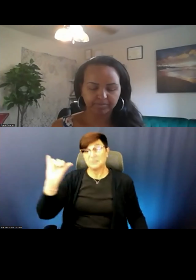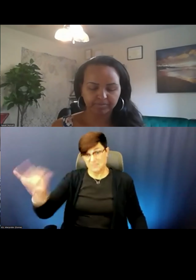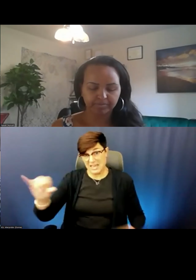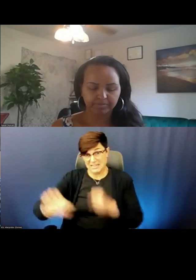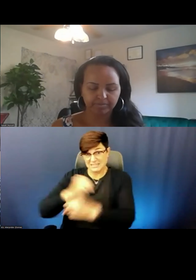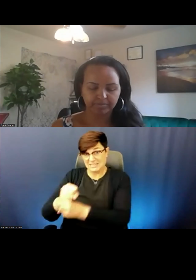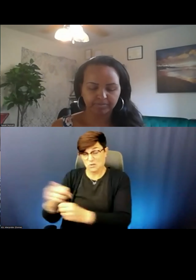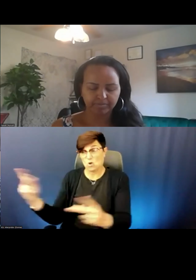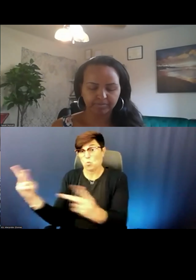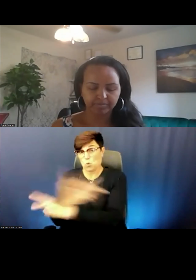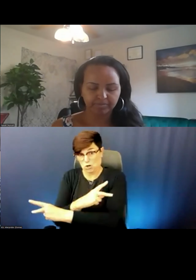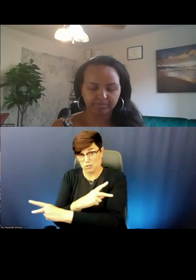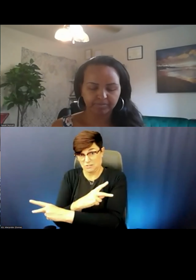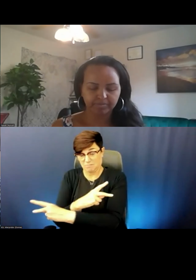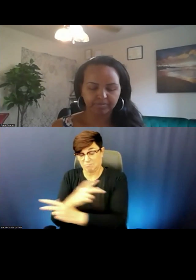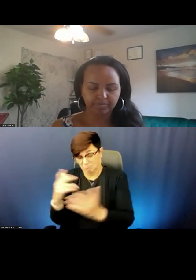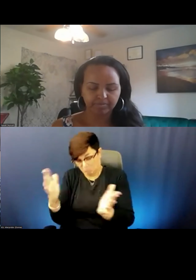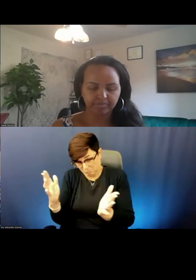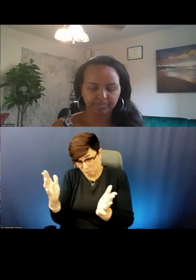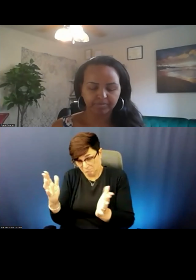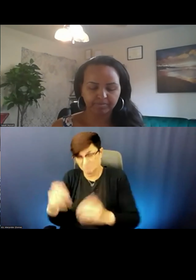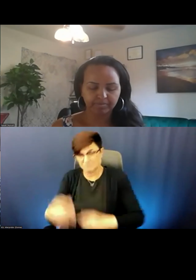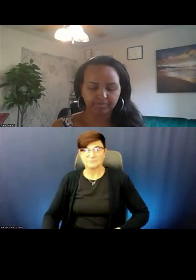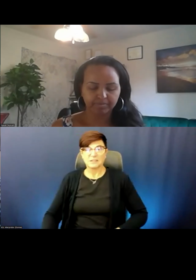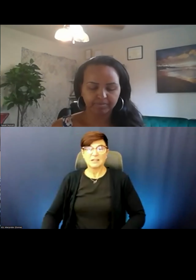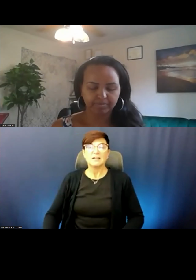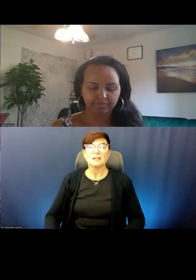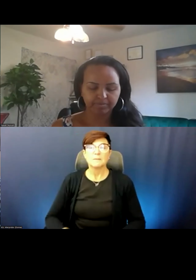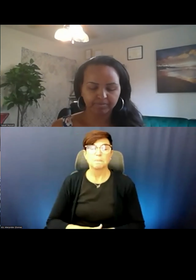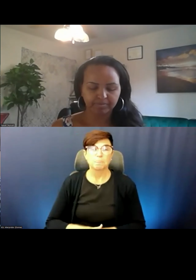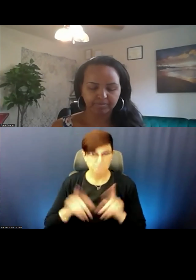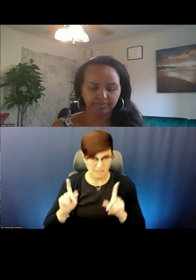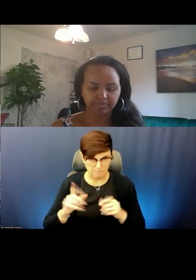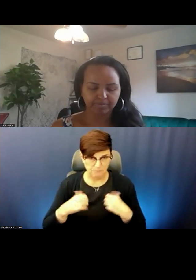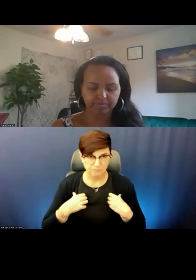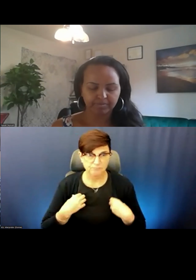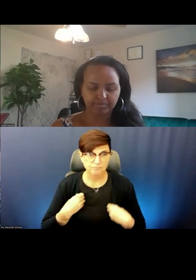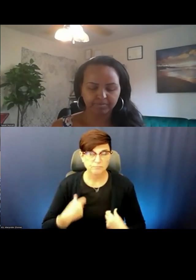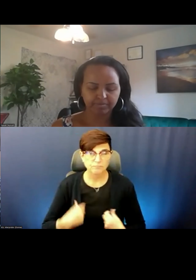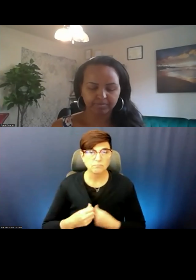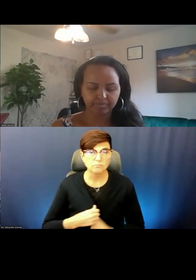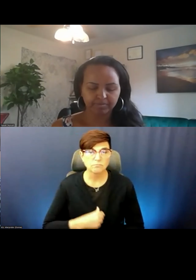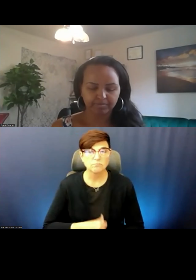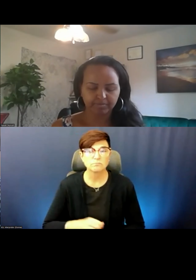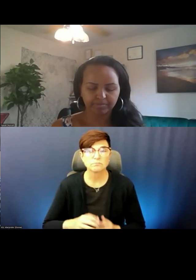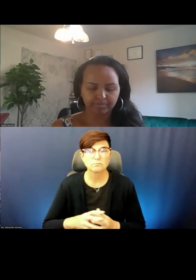getting to what I was trying to say, I want to just think through a couple of things.